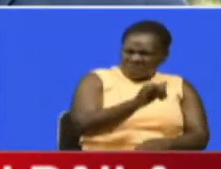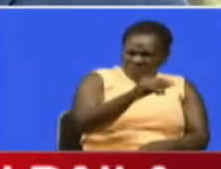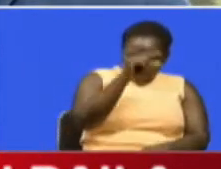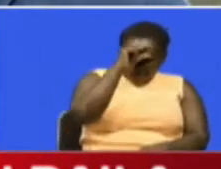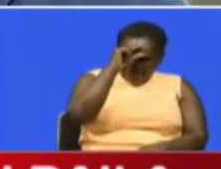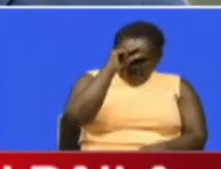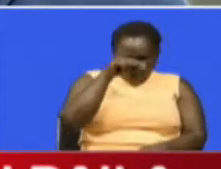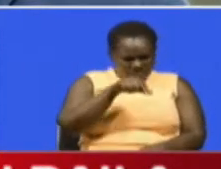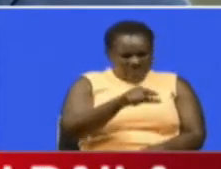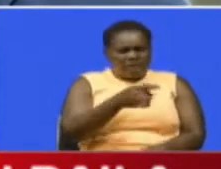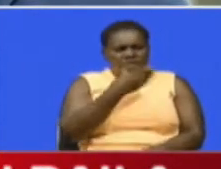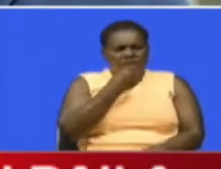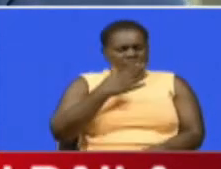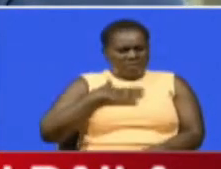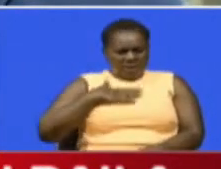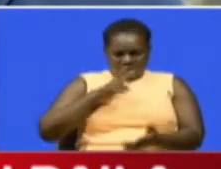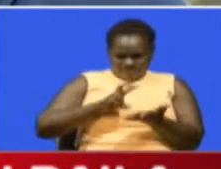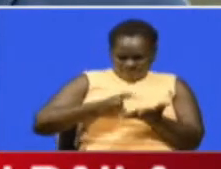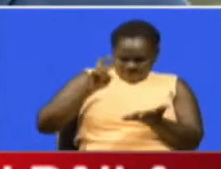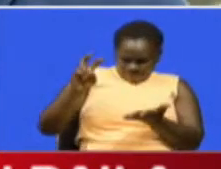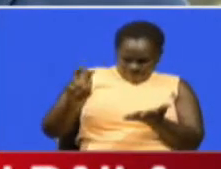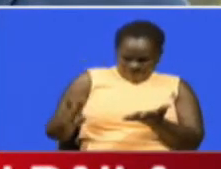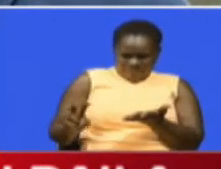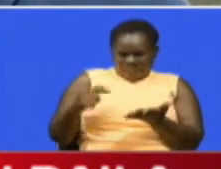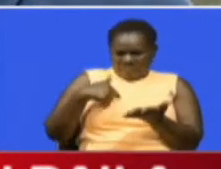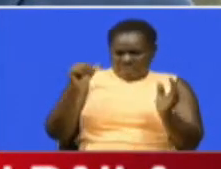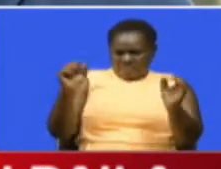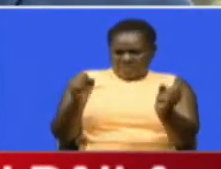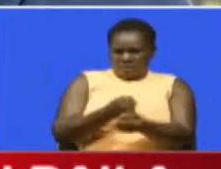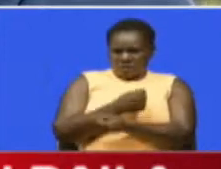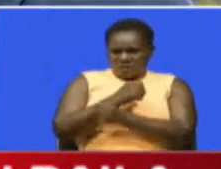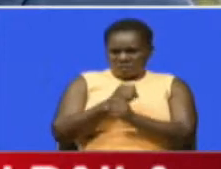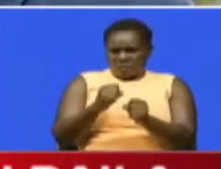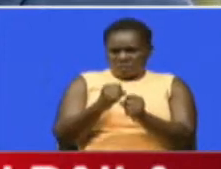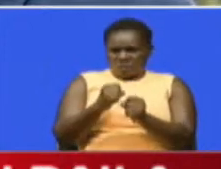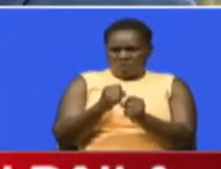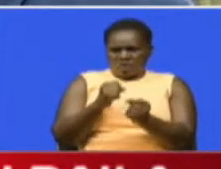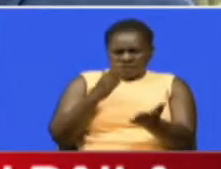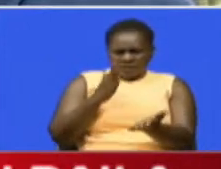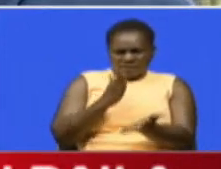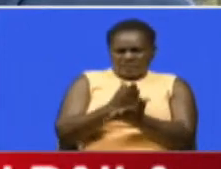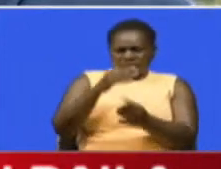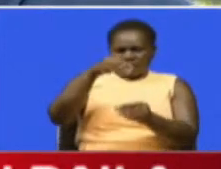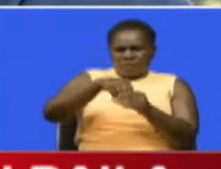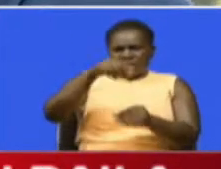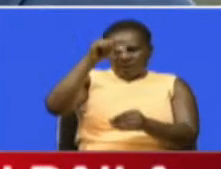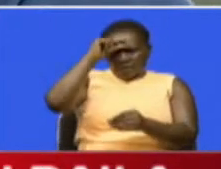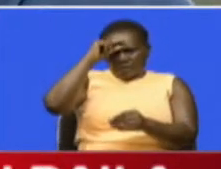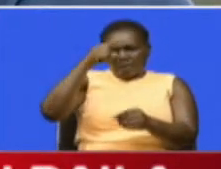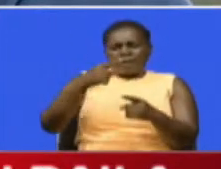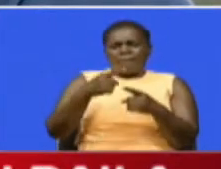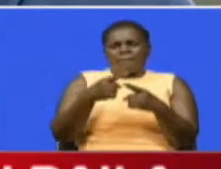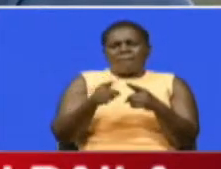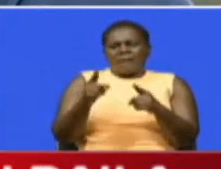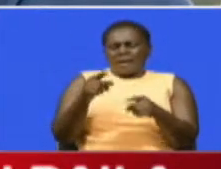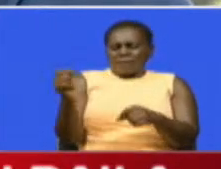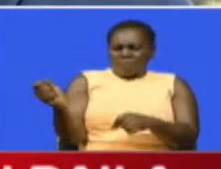government, he resigned. He said, I cannot justify staying in this government and earning a